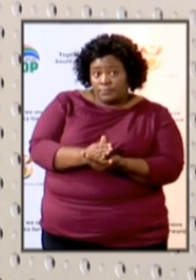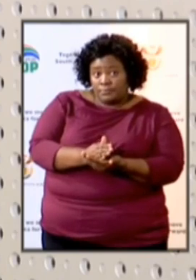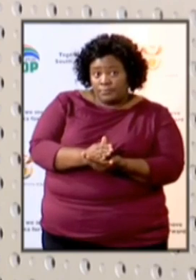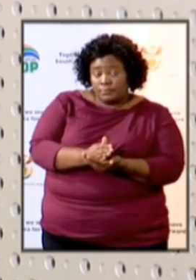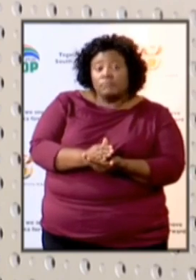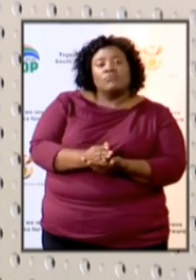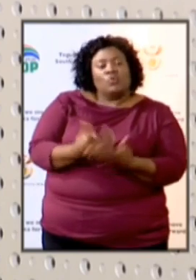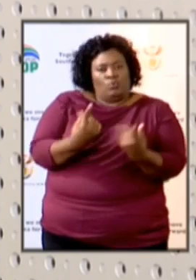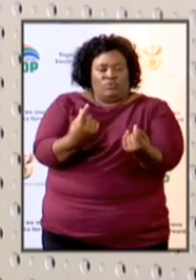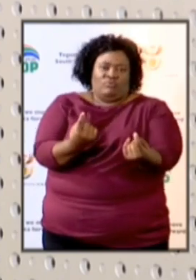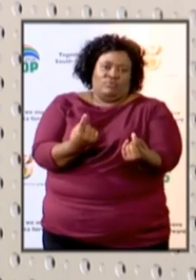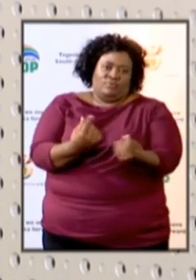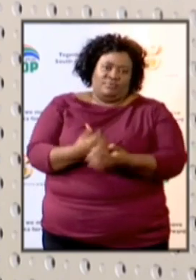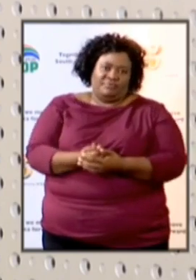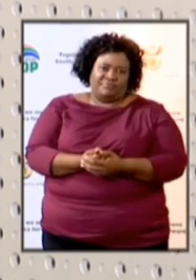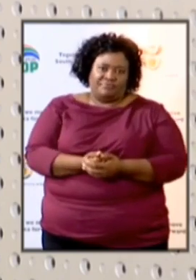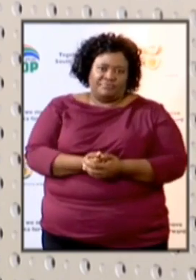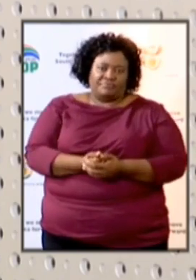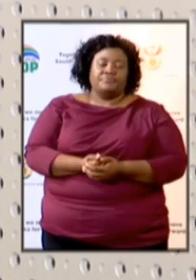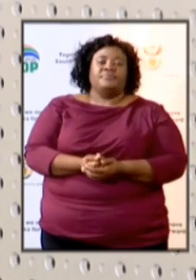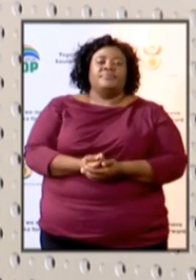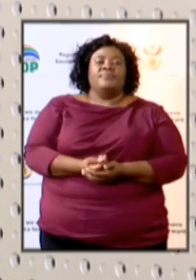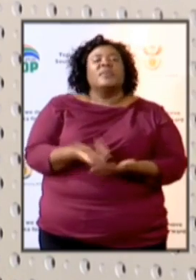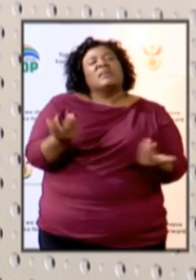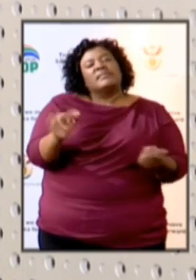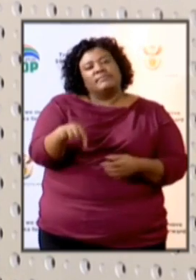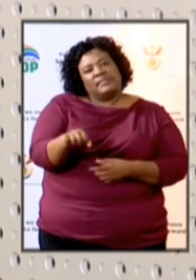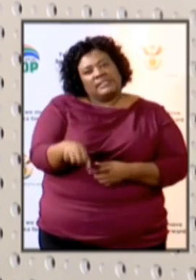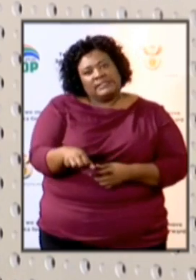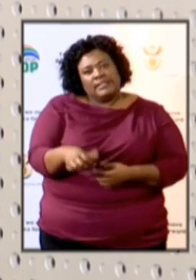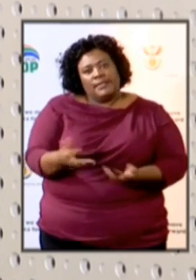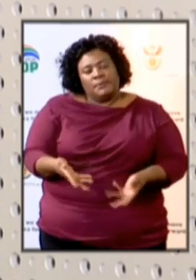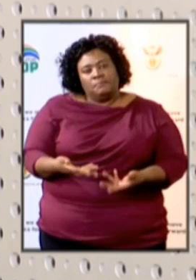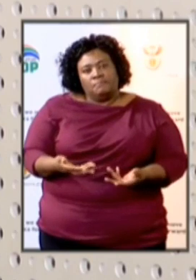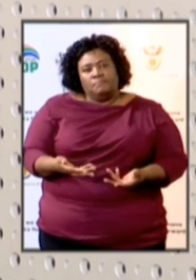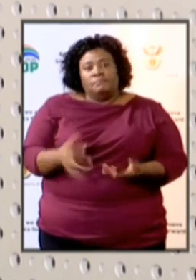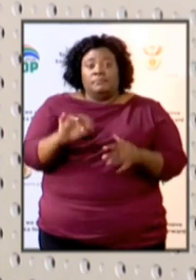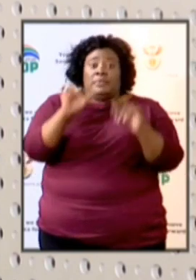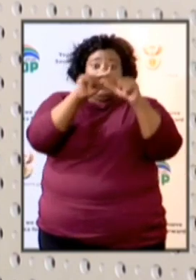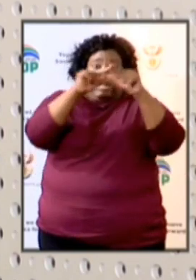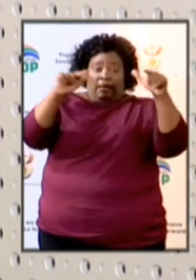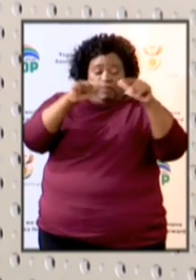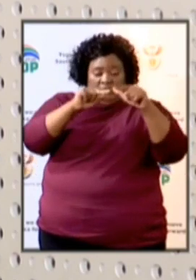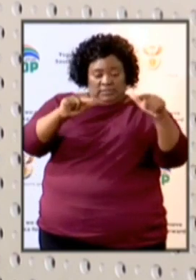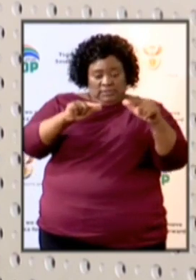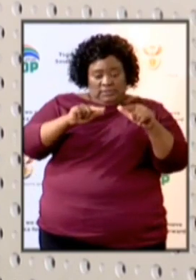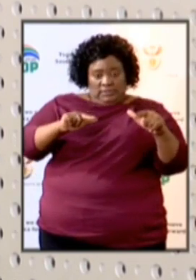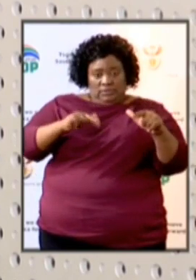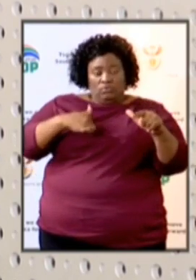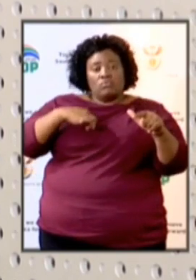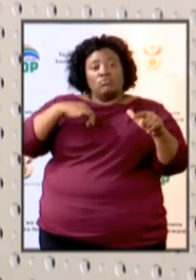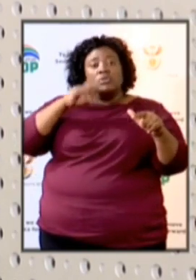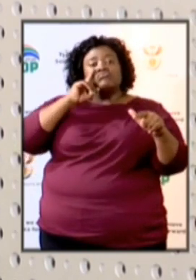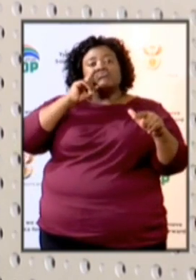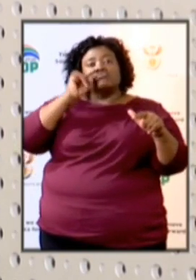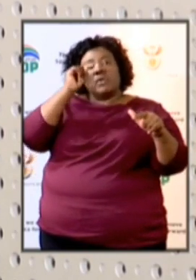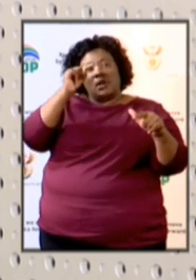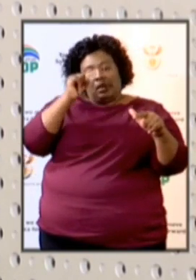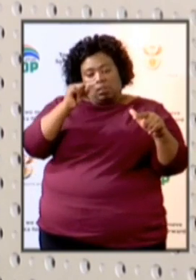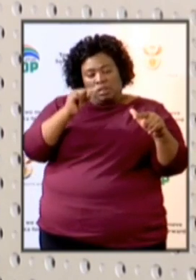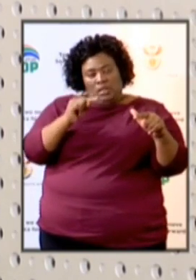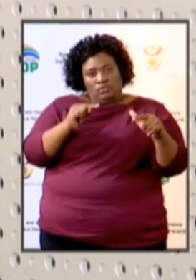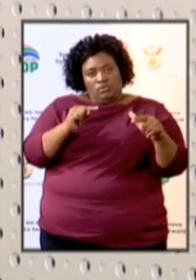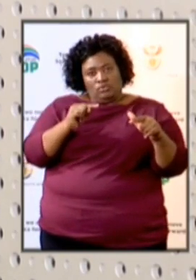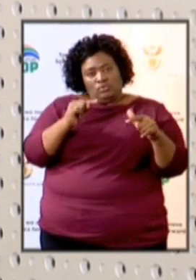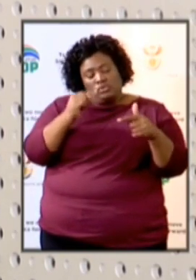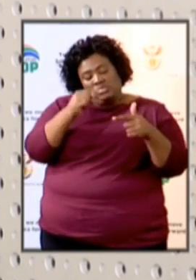we do that. And of course, the levels, when we look at the levels,